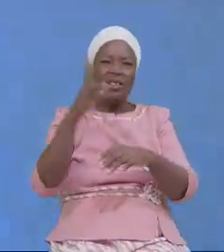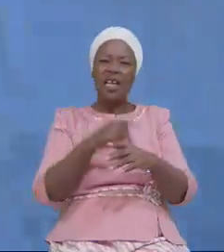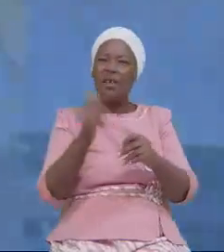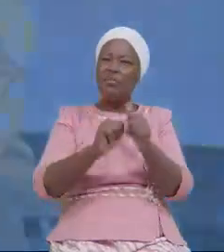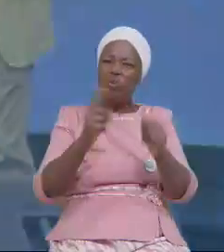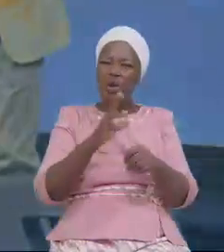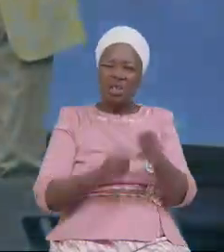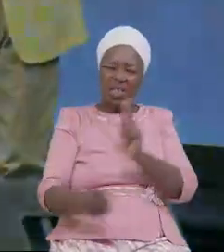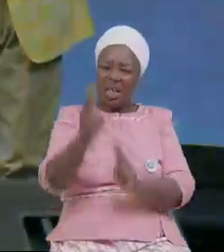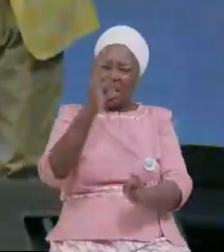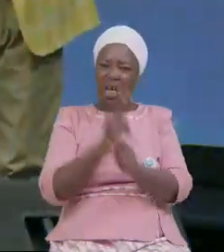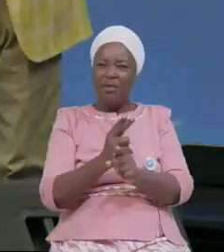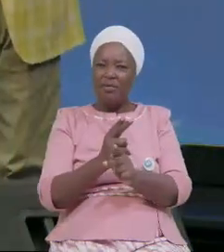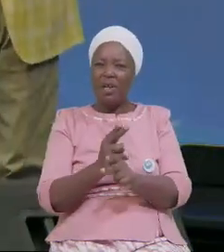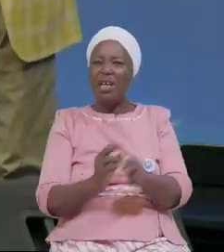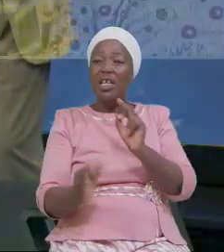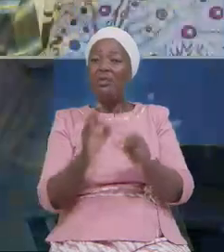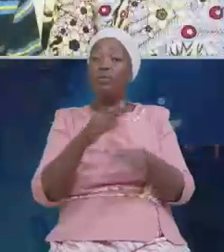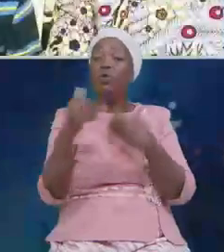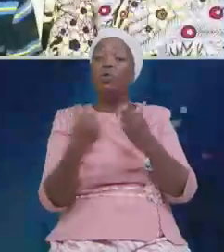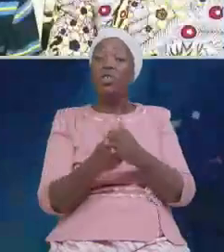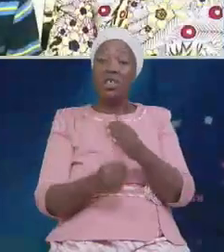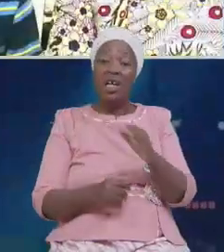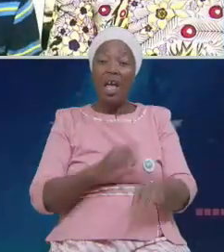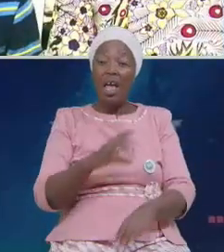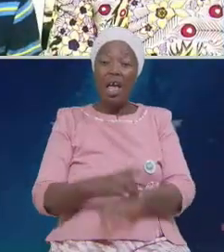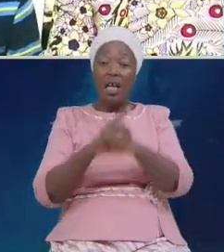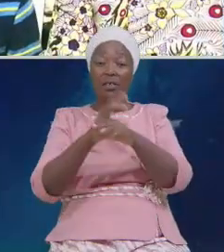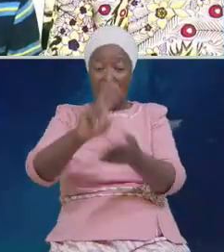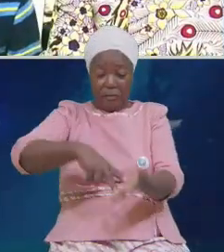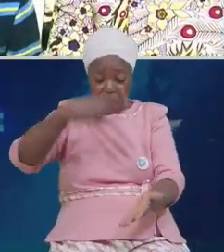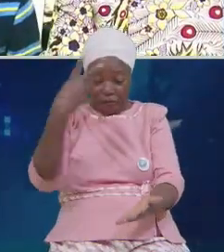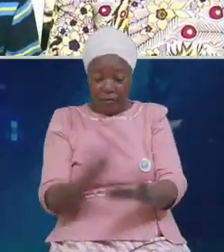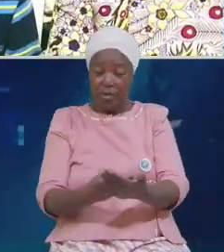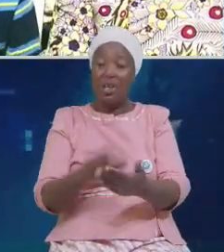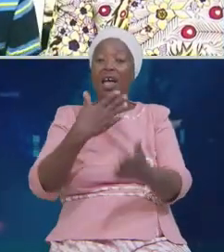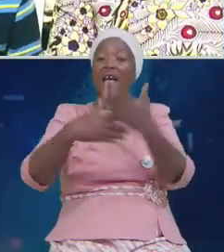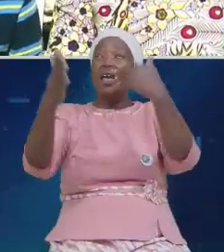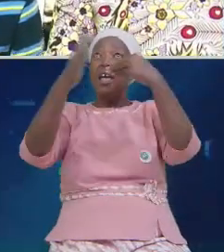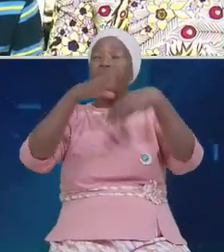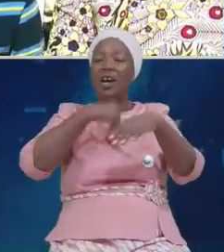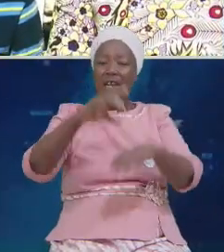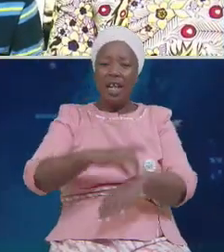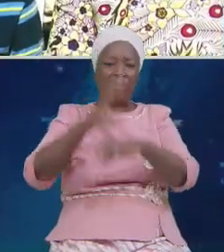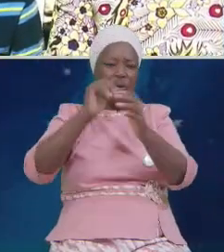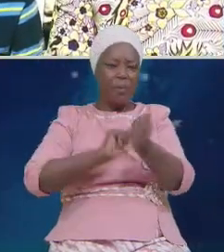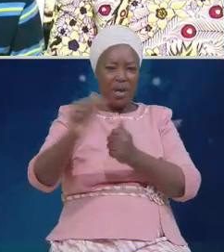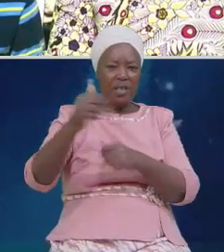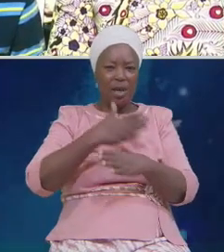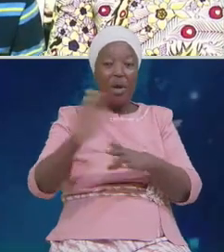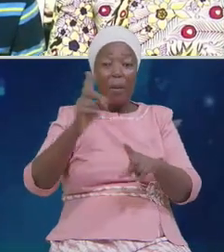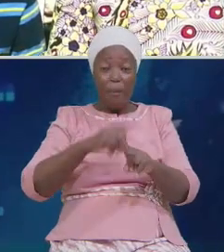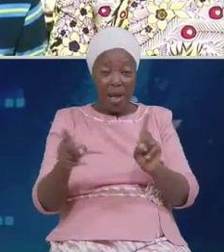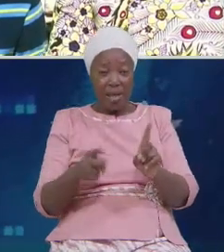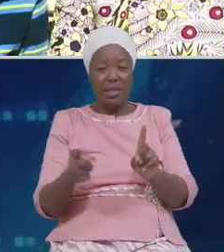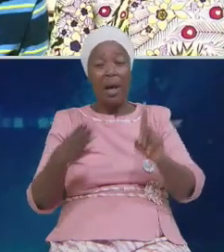the earth collapses, heaven and earth shall pass away, but